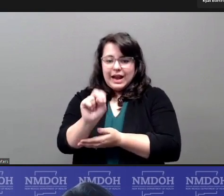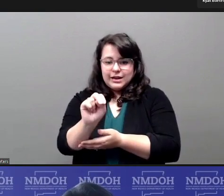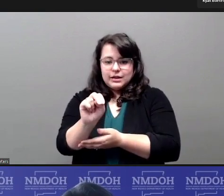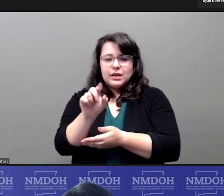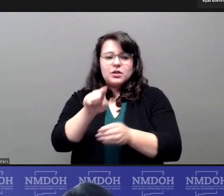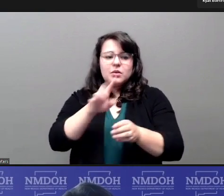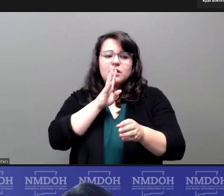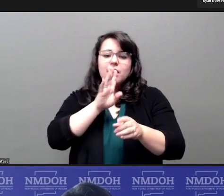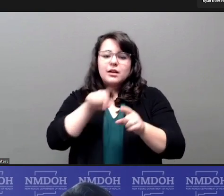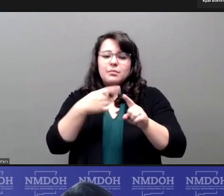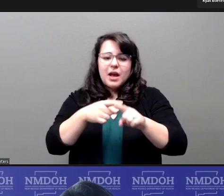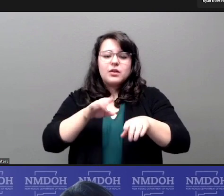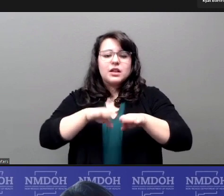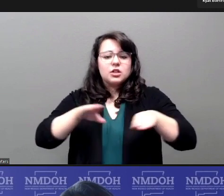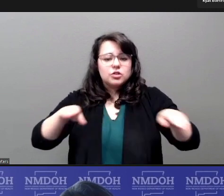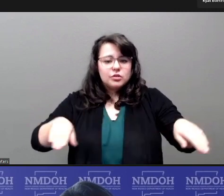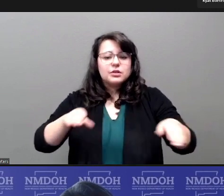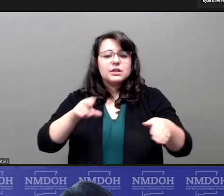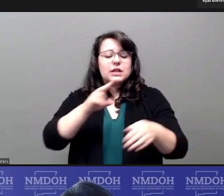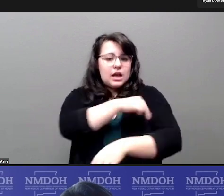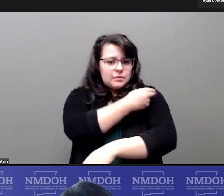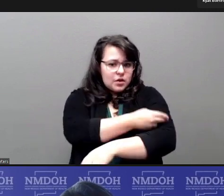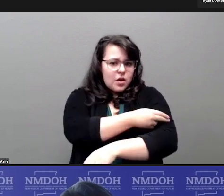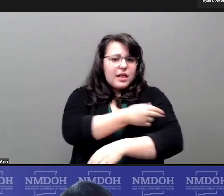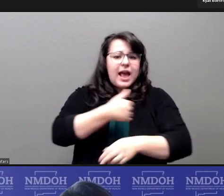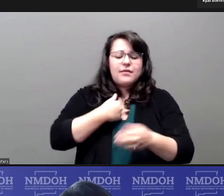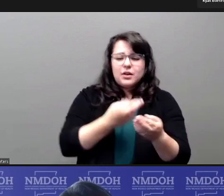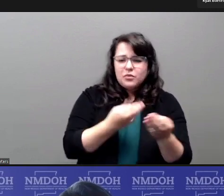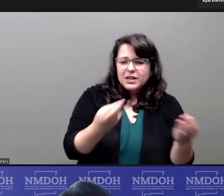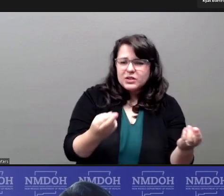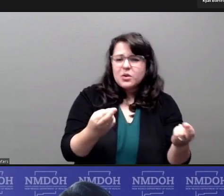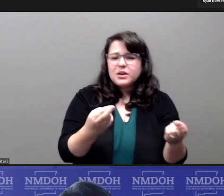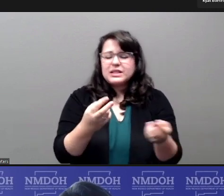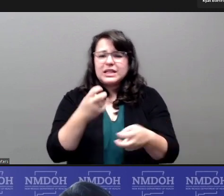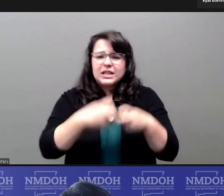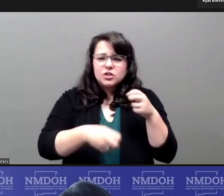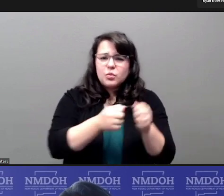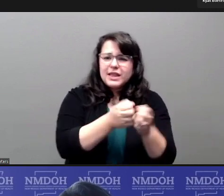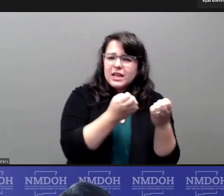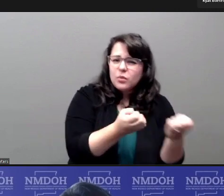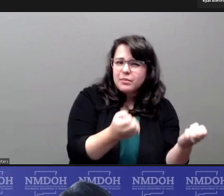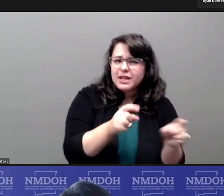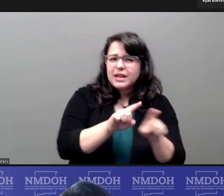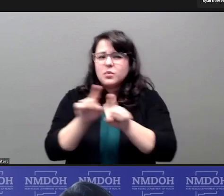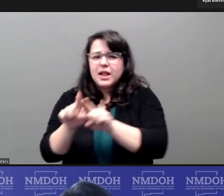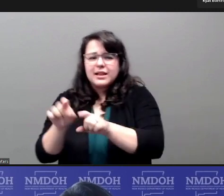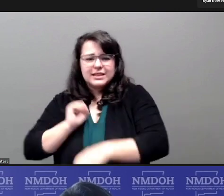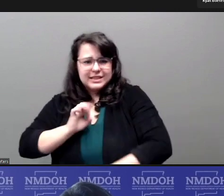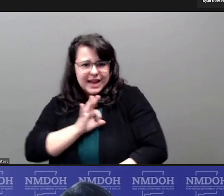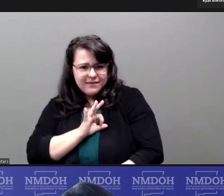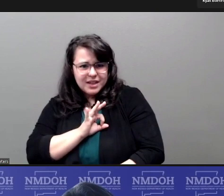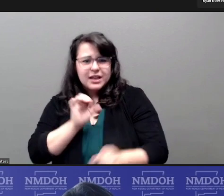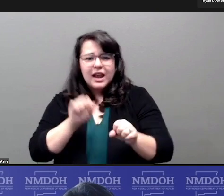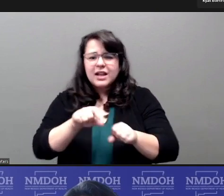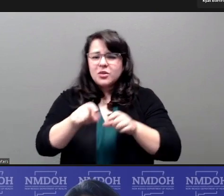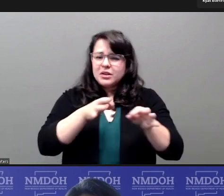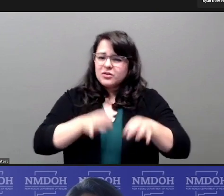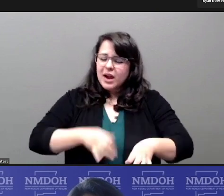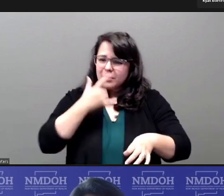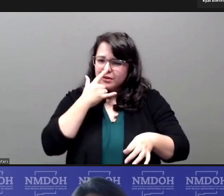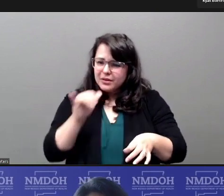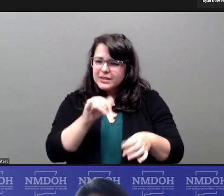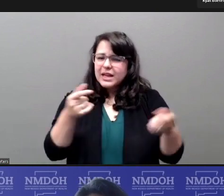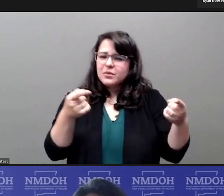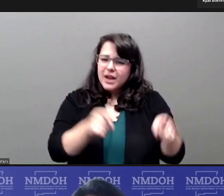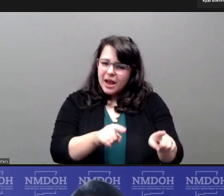you're having resource issues with both equipment and staffing. Can you describe what that looks like and what